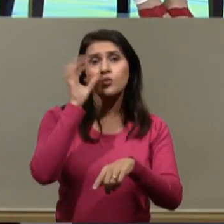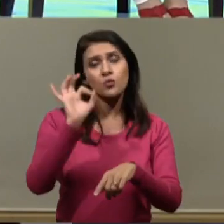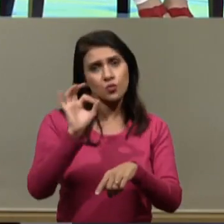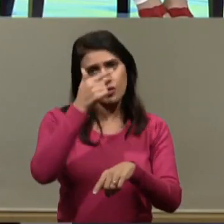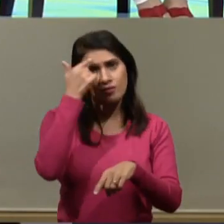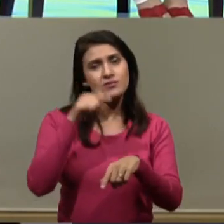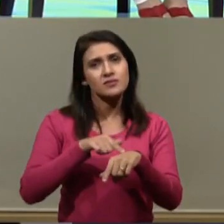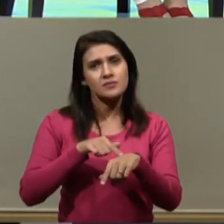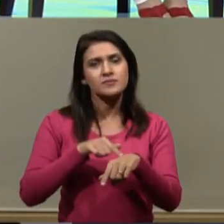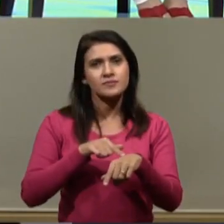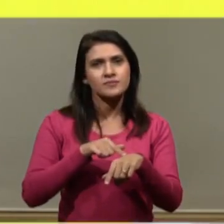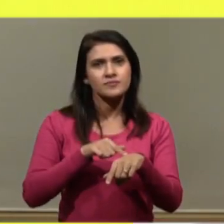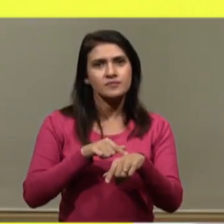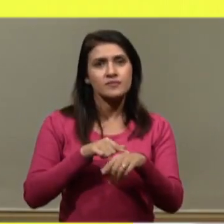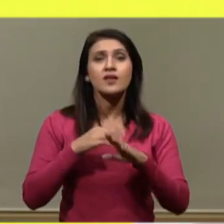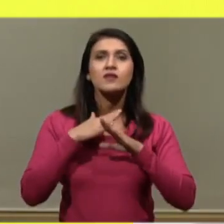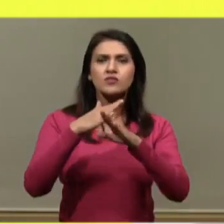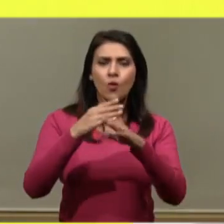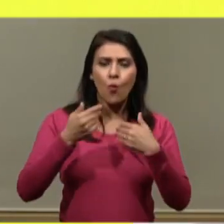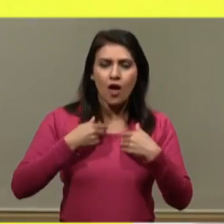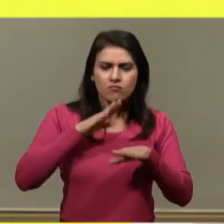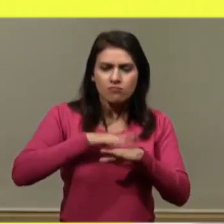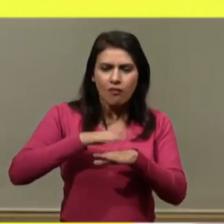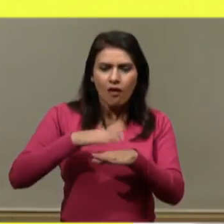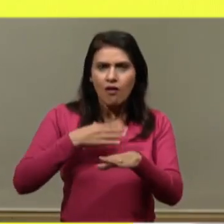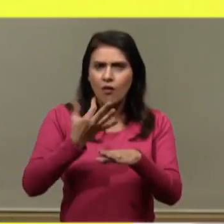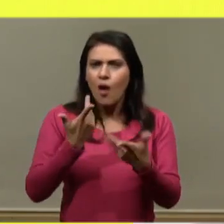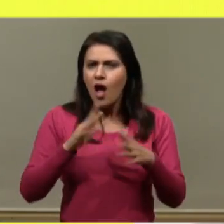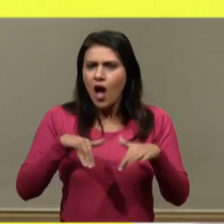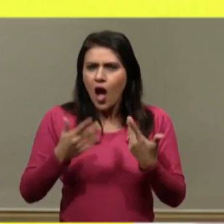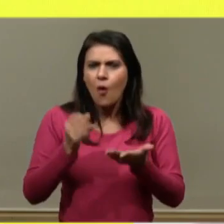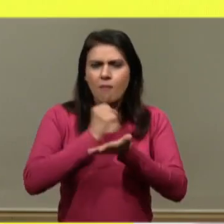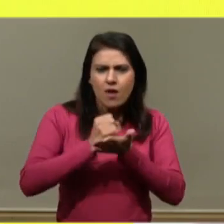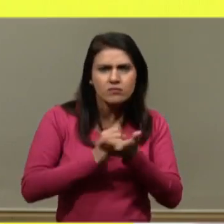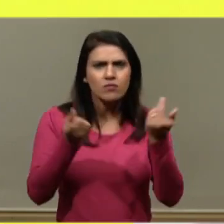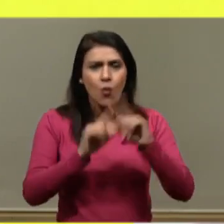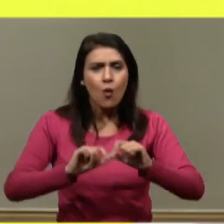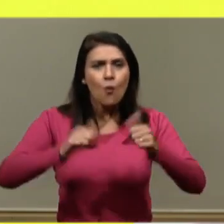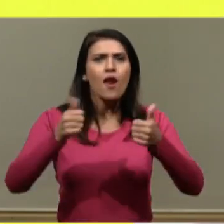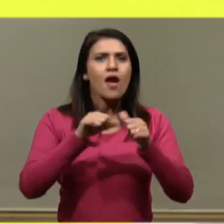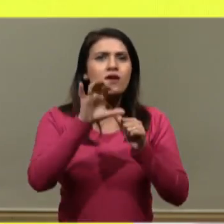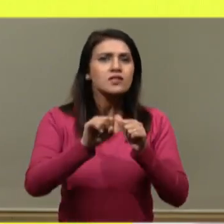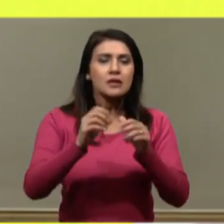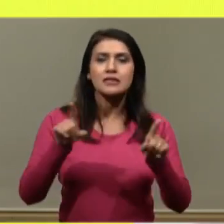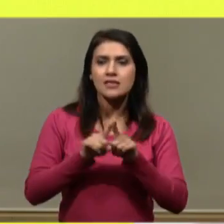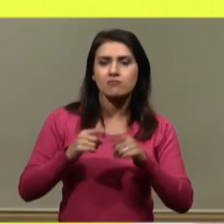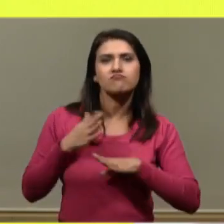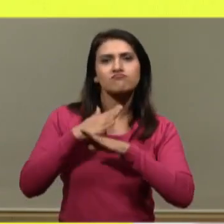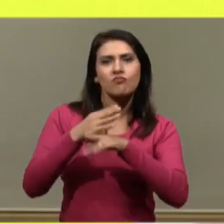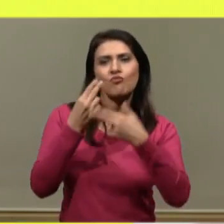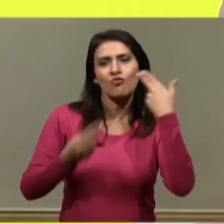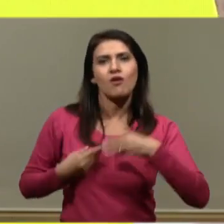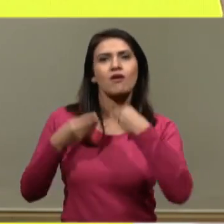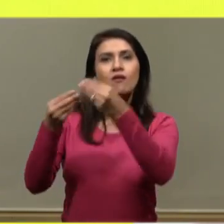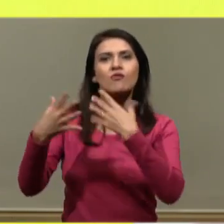opportunity to be able to share our best practices with many, many organizations. So what we have been able to tell them is that in